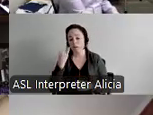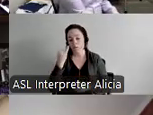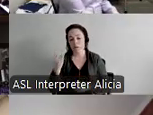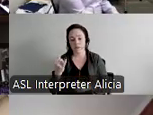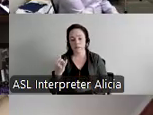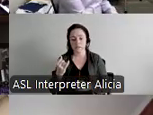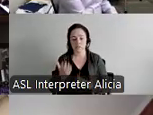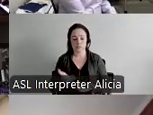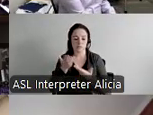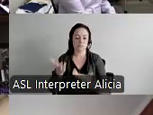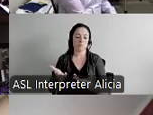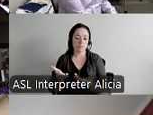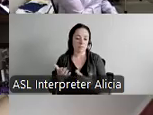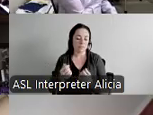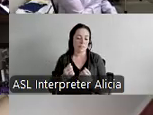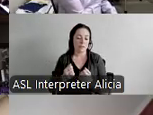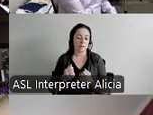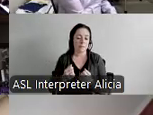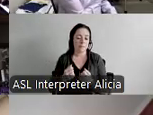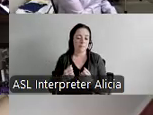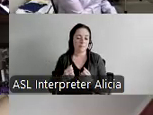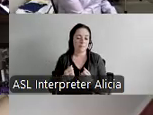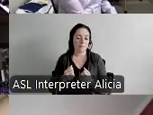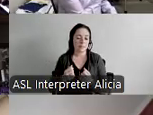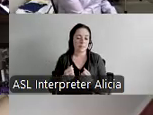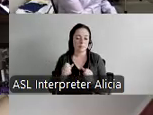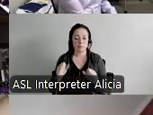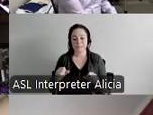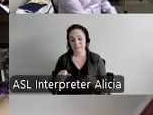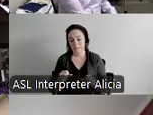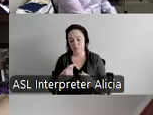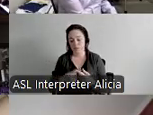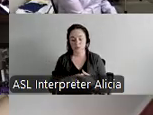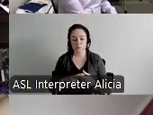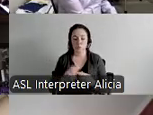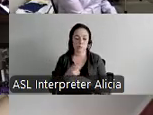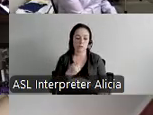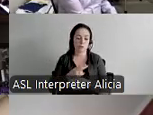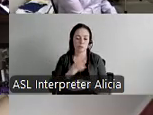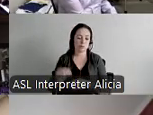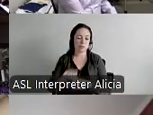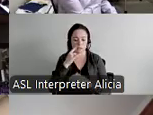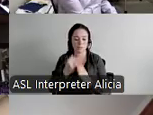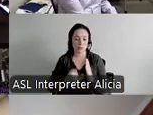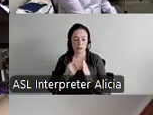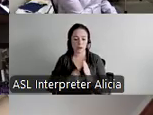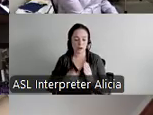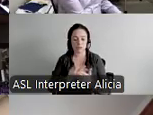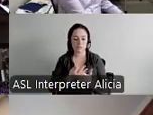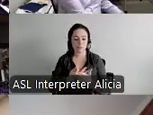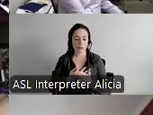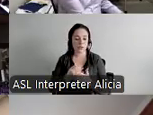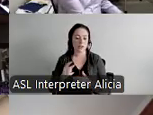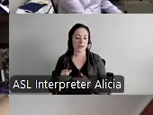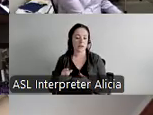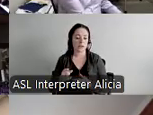that has come up in discussion is the potential to actually use Percent for the Arts funding to do